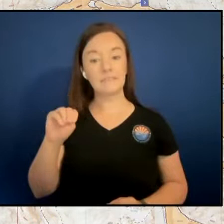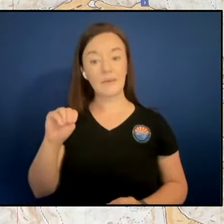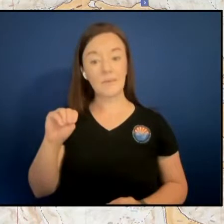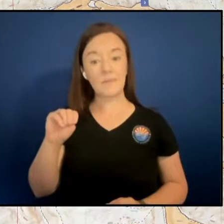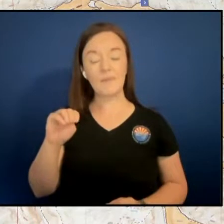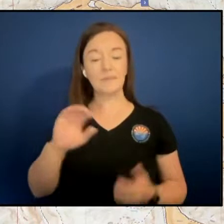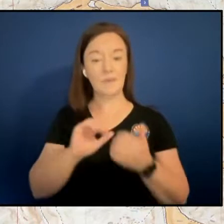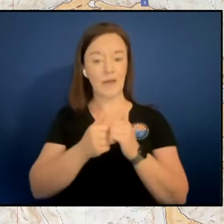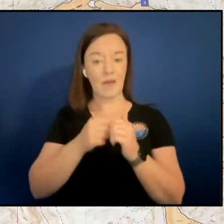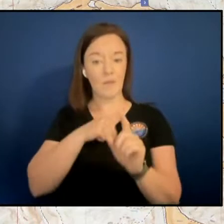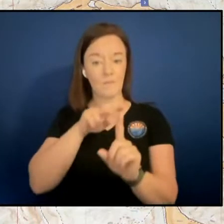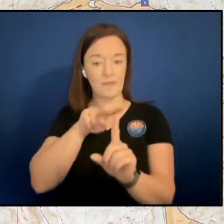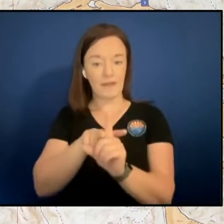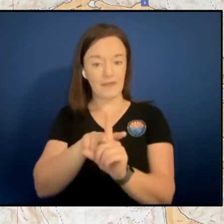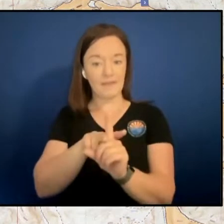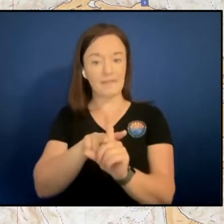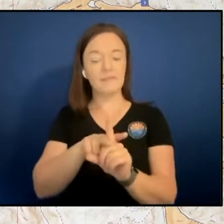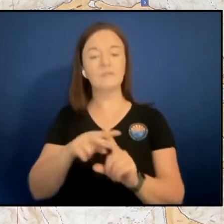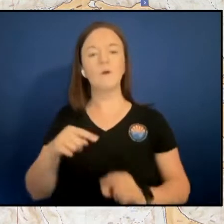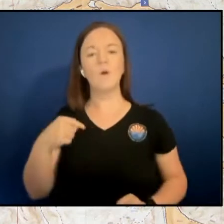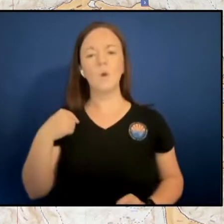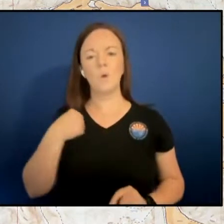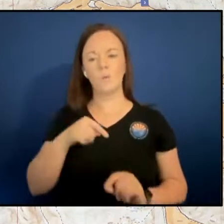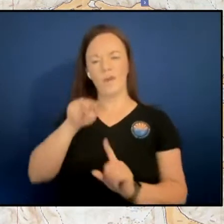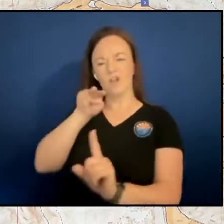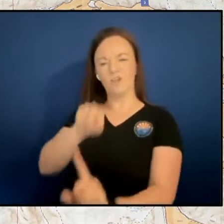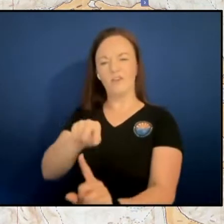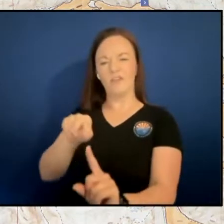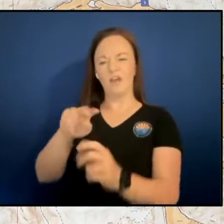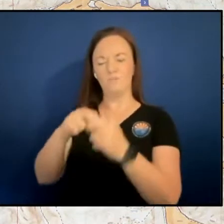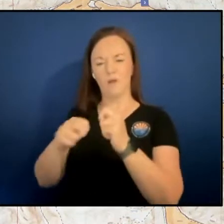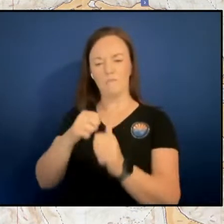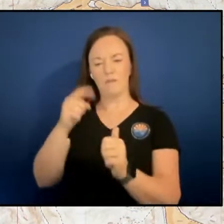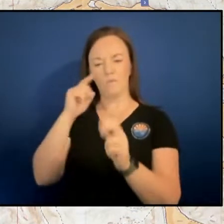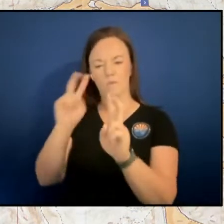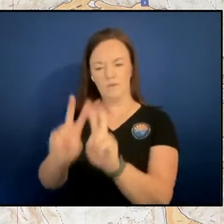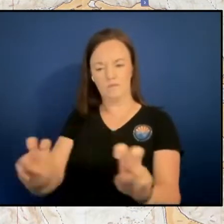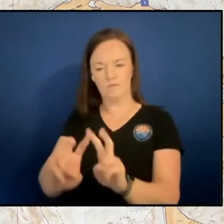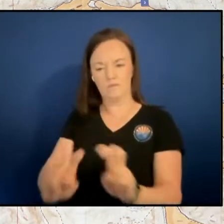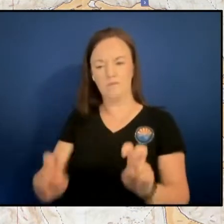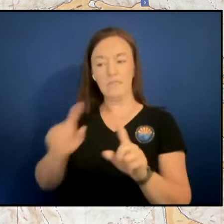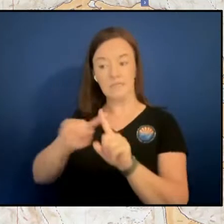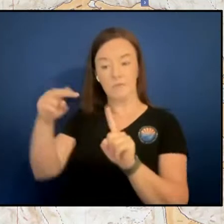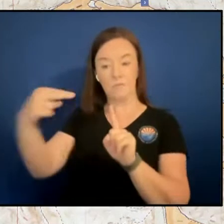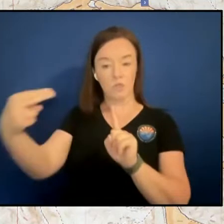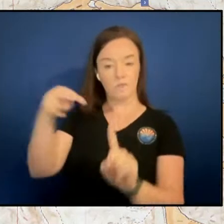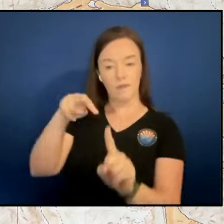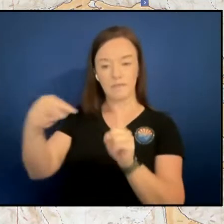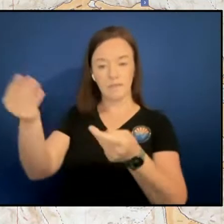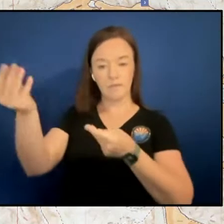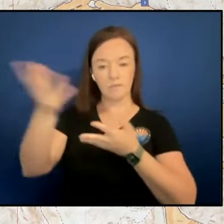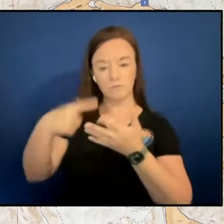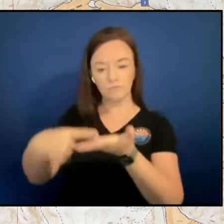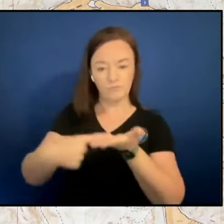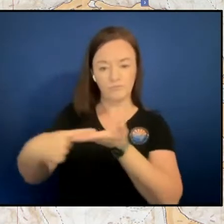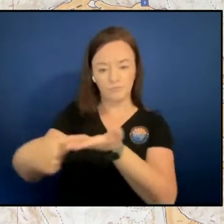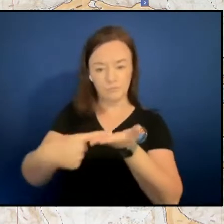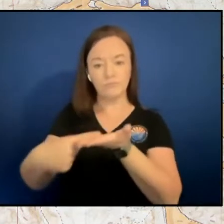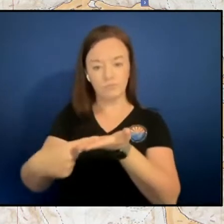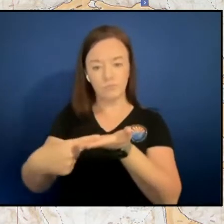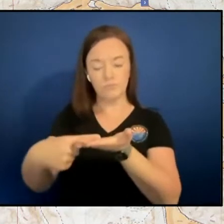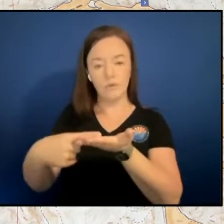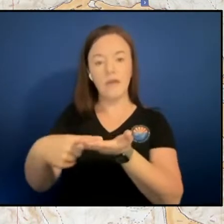is we look at what we think the problem is, we invite different points of view, and then we take